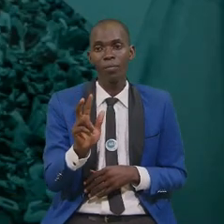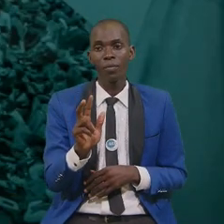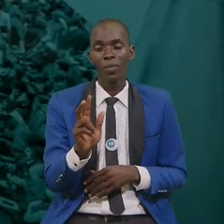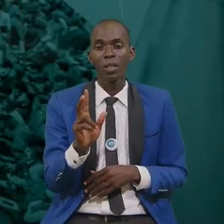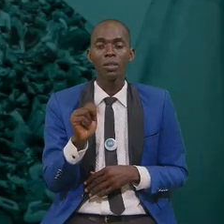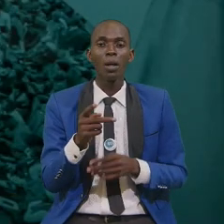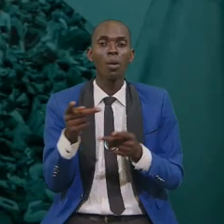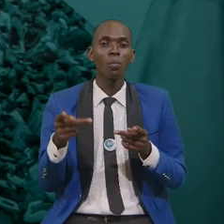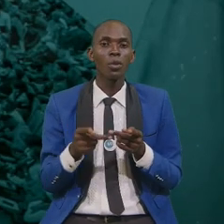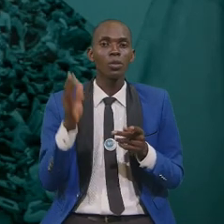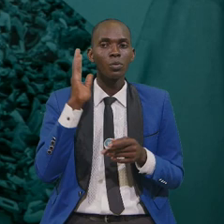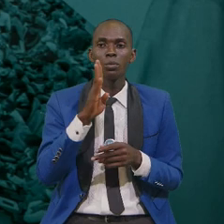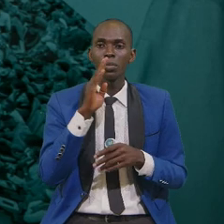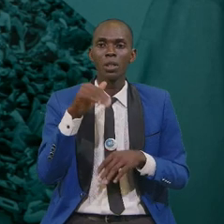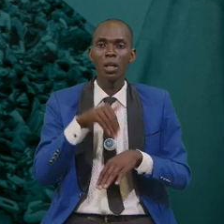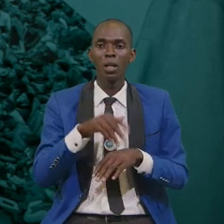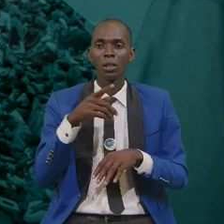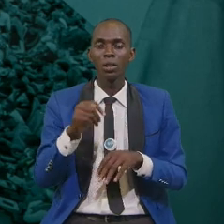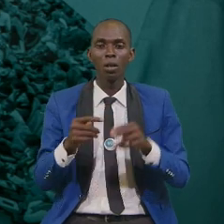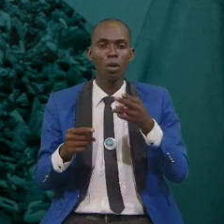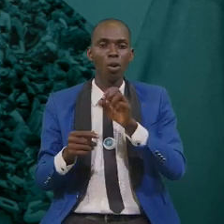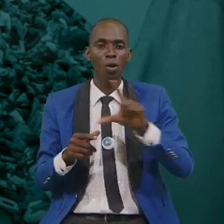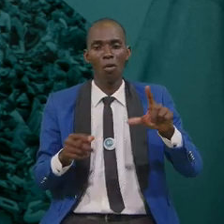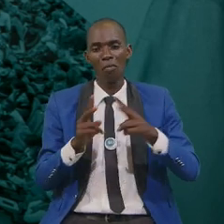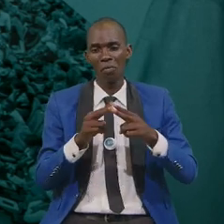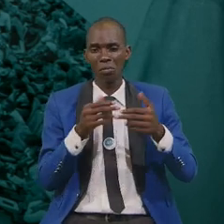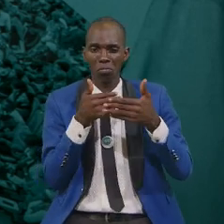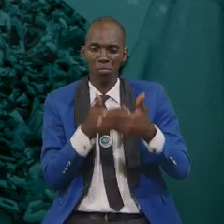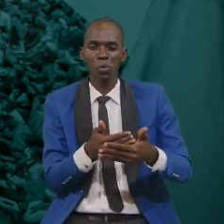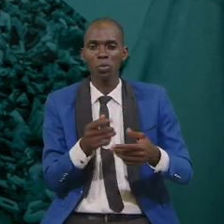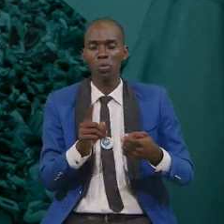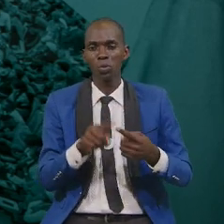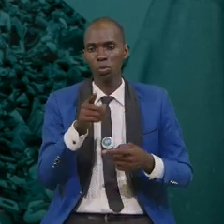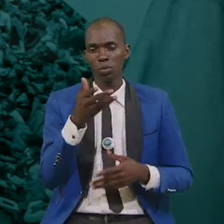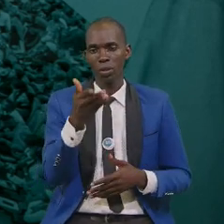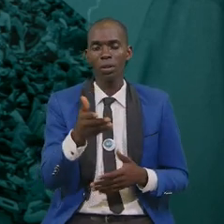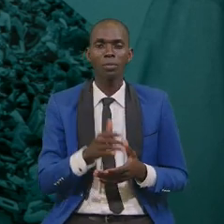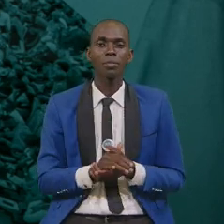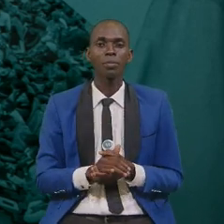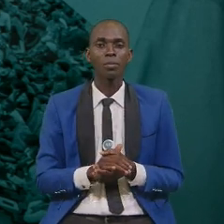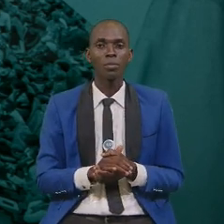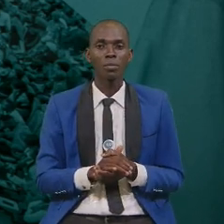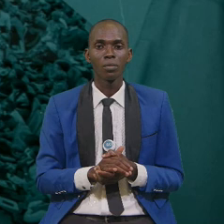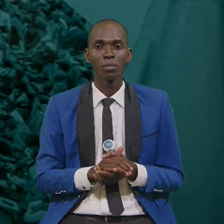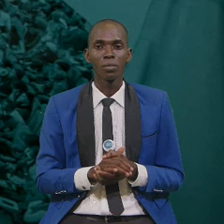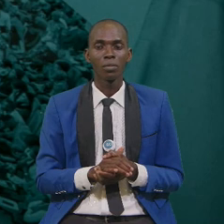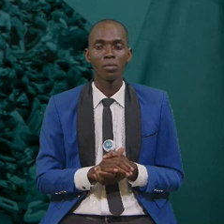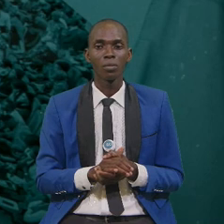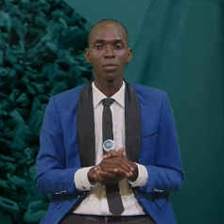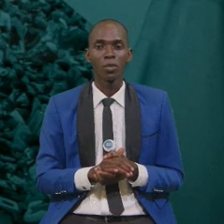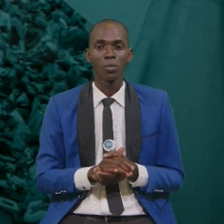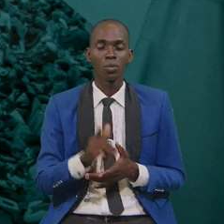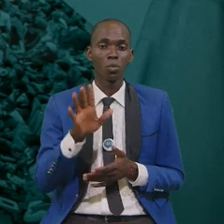a hall by my left-hand side at this meeting. You'll see the hall